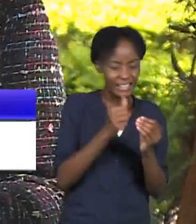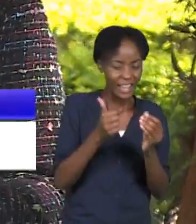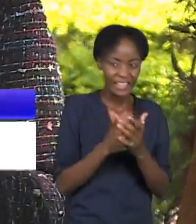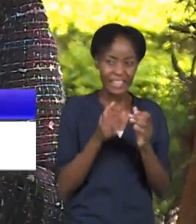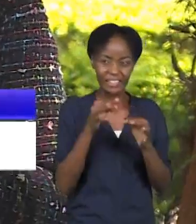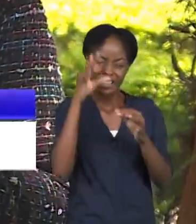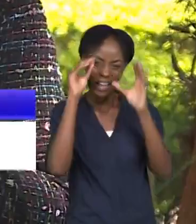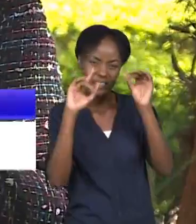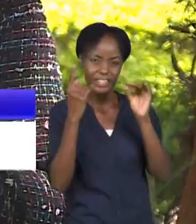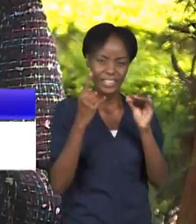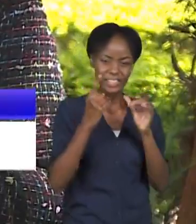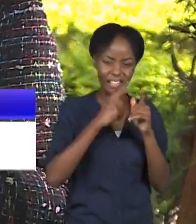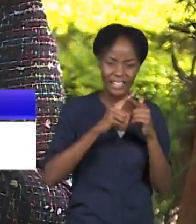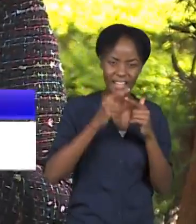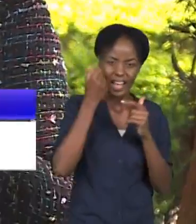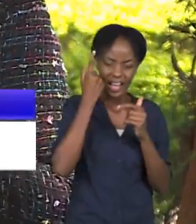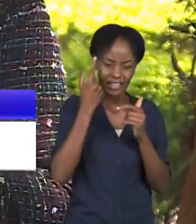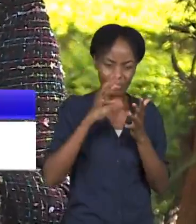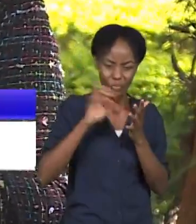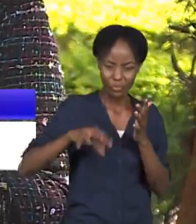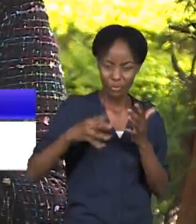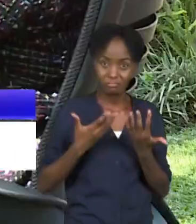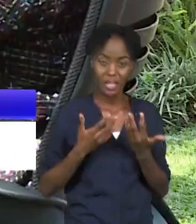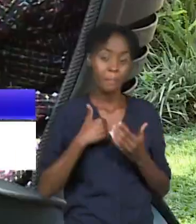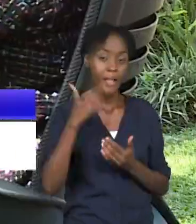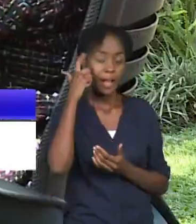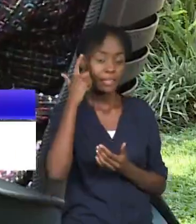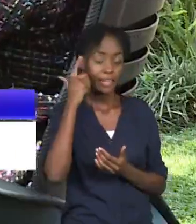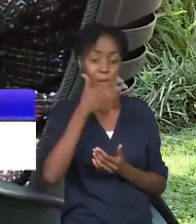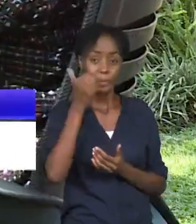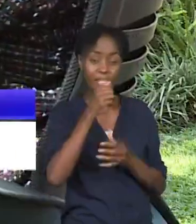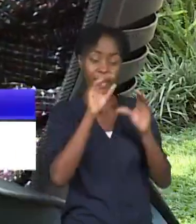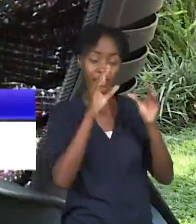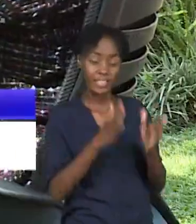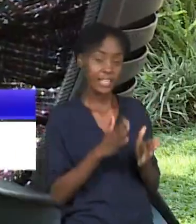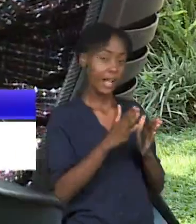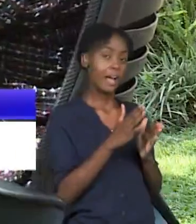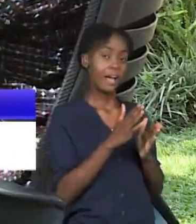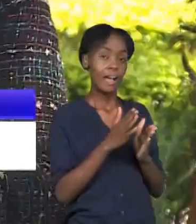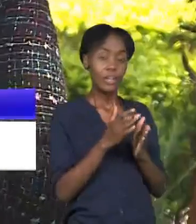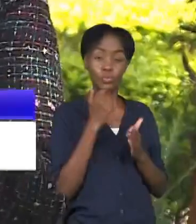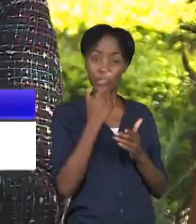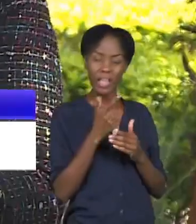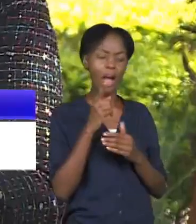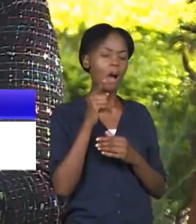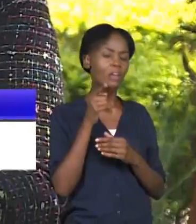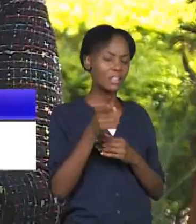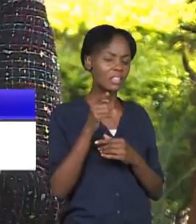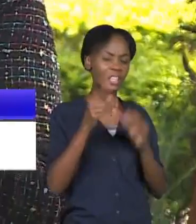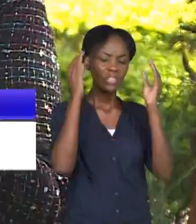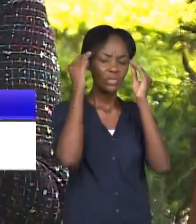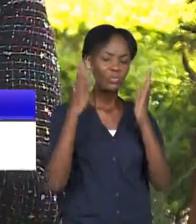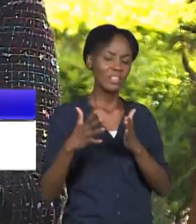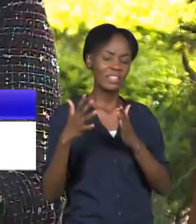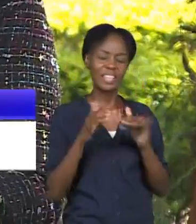unlearning, that's where they are clashing. Yeah. I personally feel the teachers should have remembered that these children have been away and they've